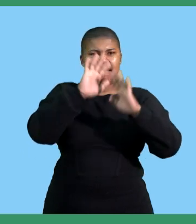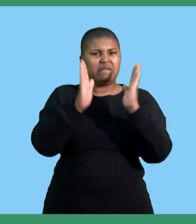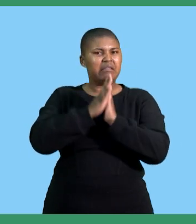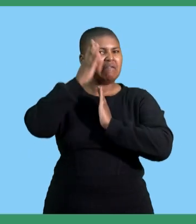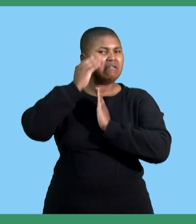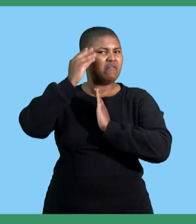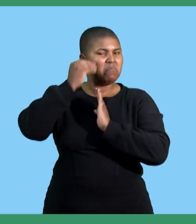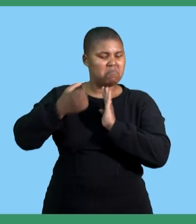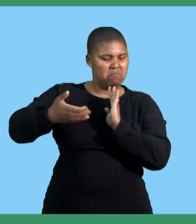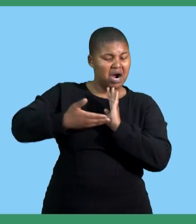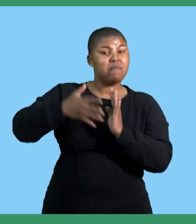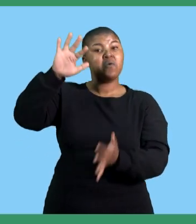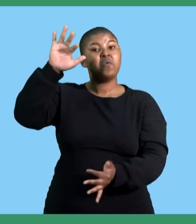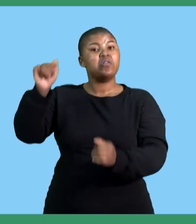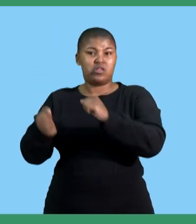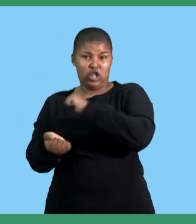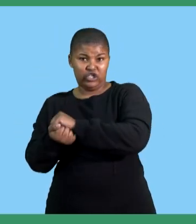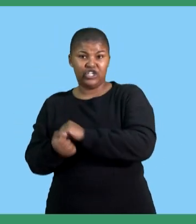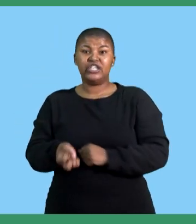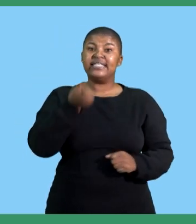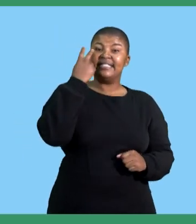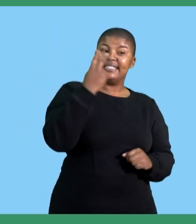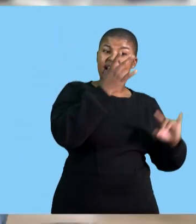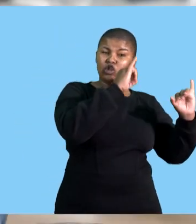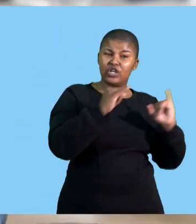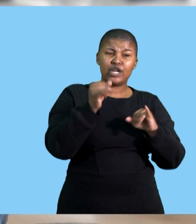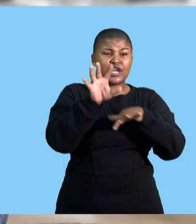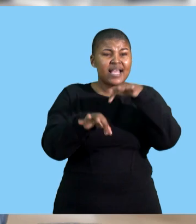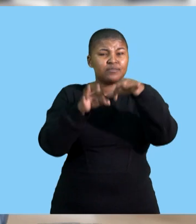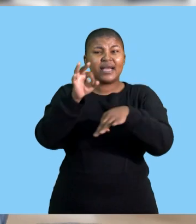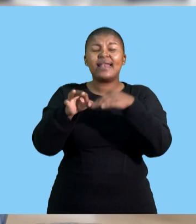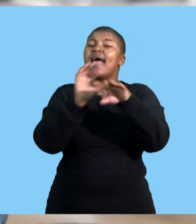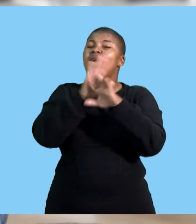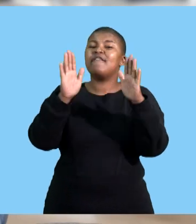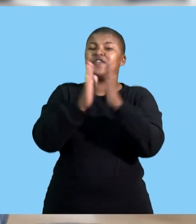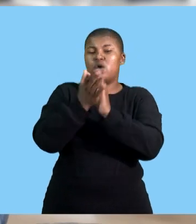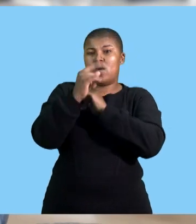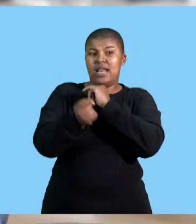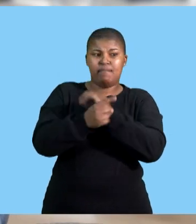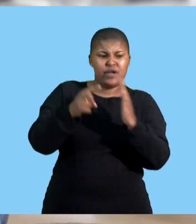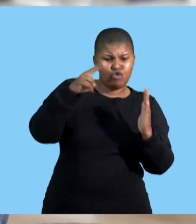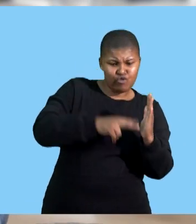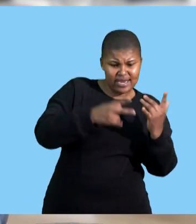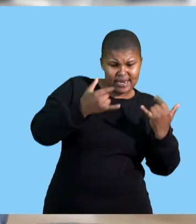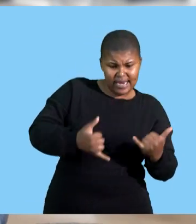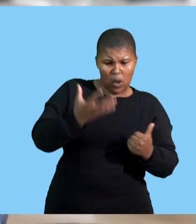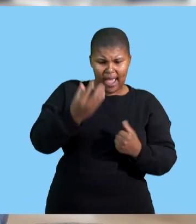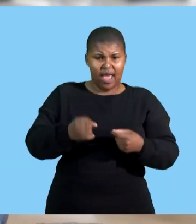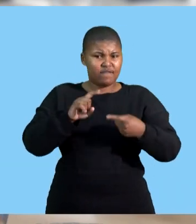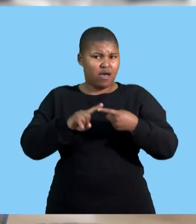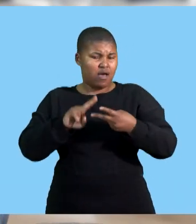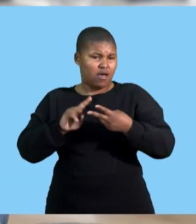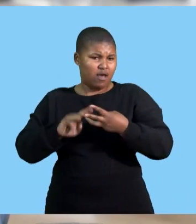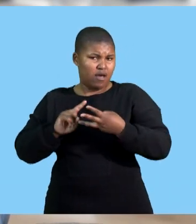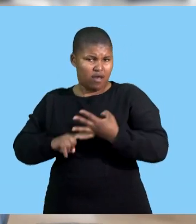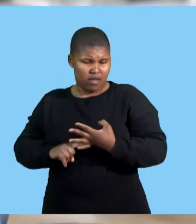person starts reading it, know exactly that this report is about what. And it also have to have a table of contents. And it